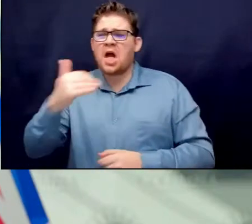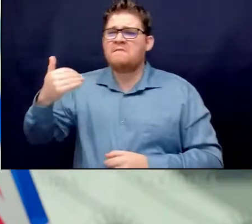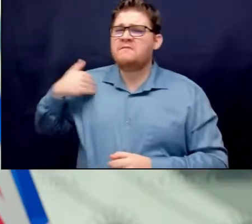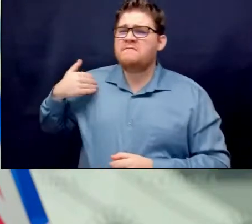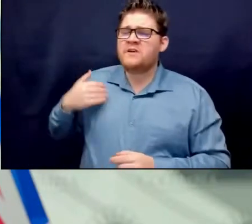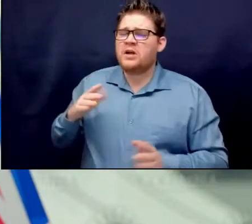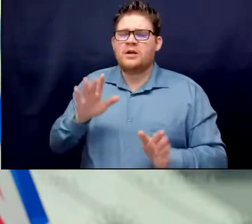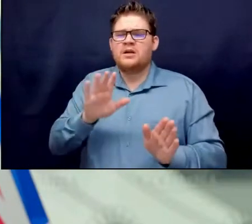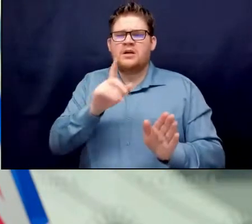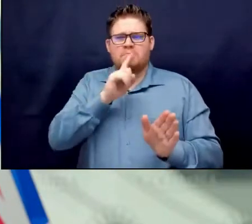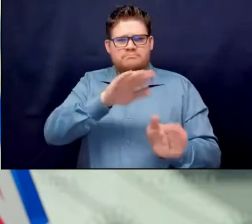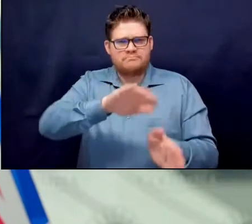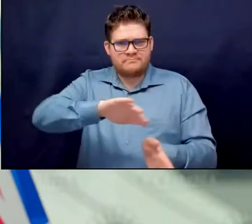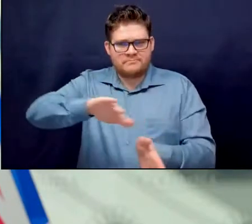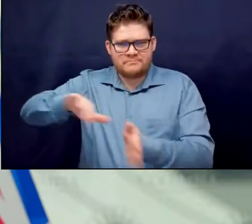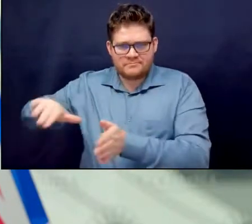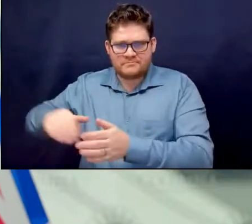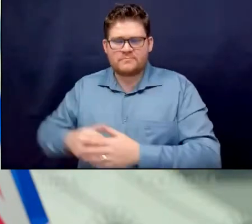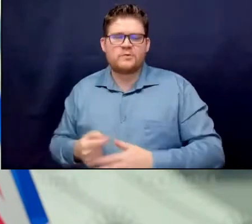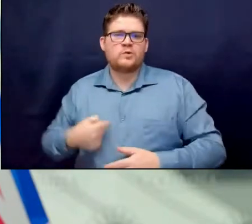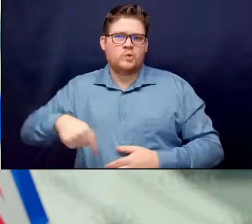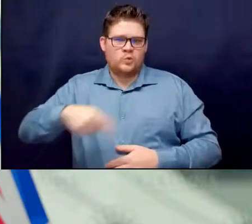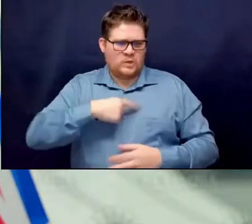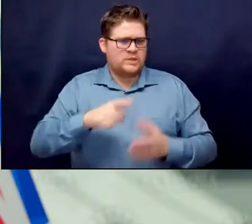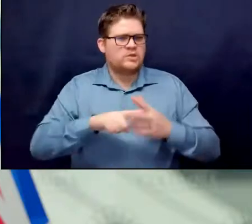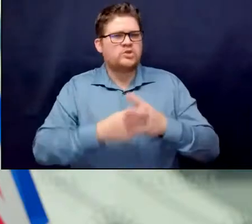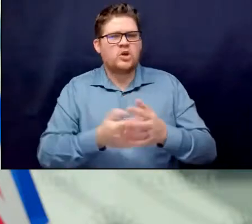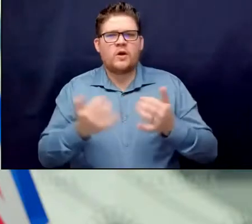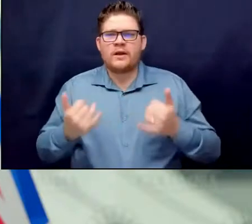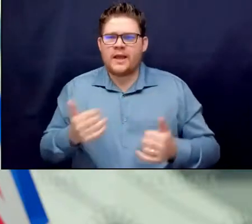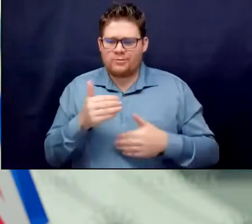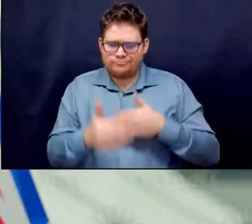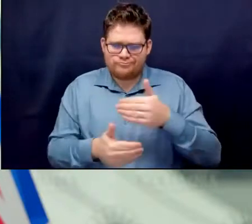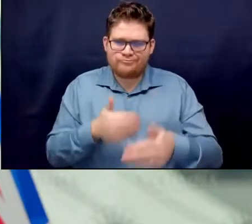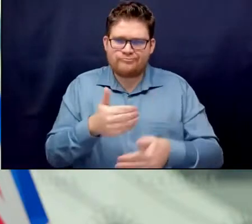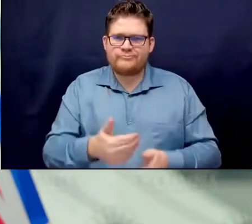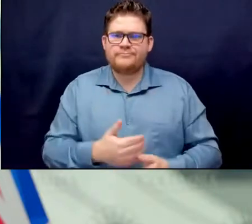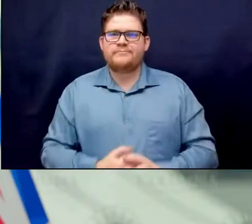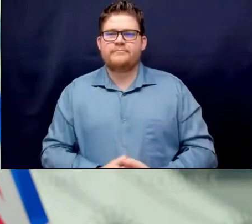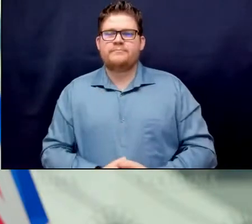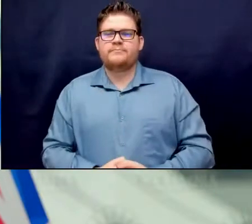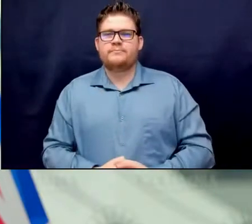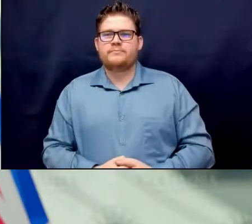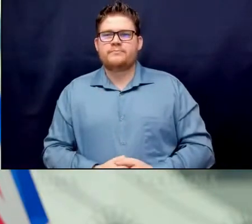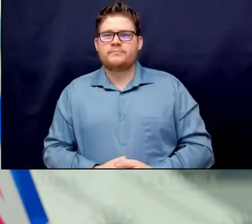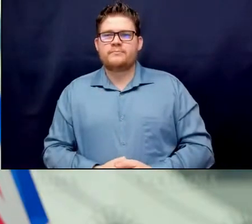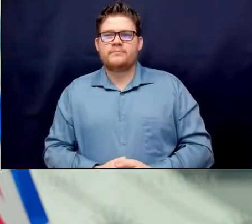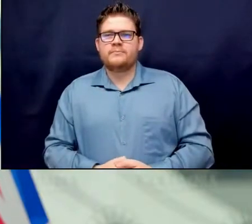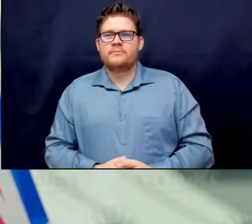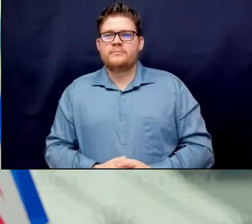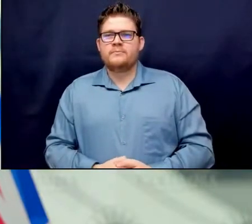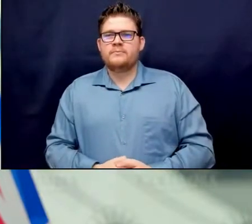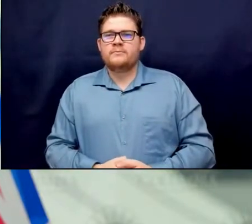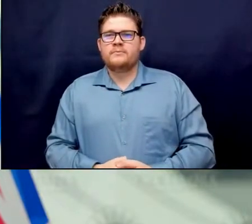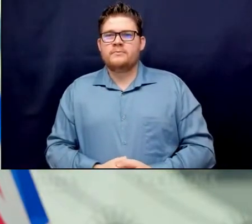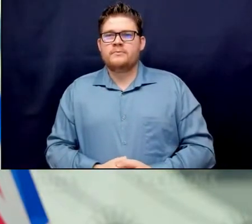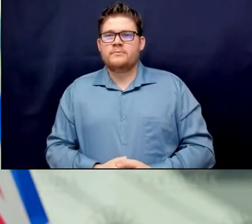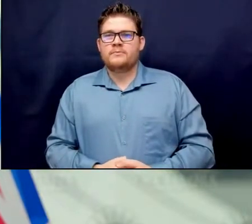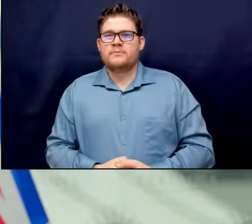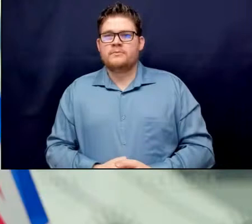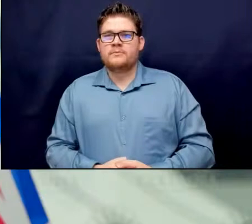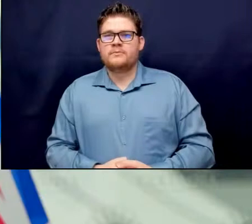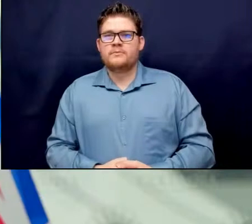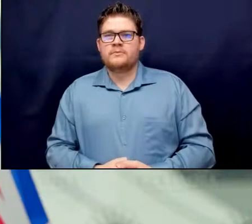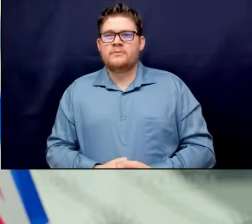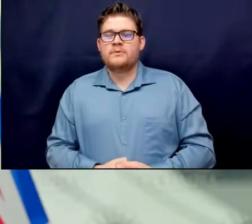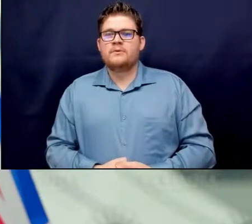that, we're happy to take your questions. Thank you very much. A reminder to media on the line, please press